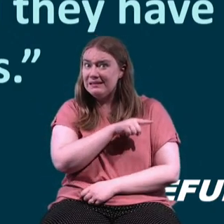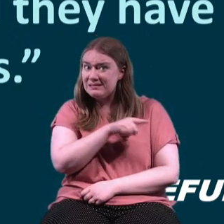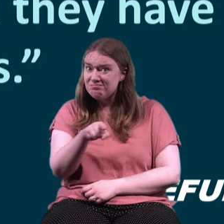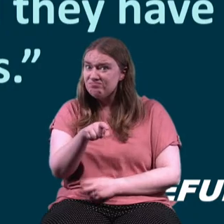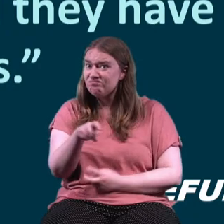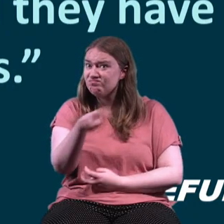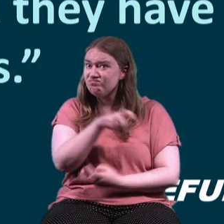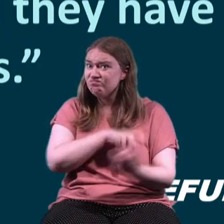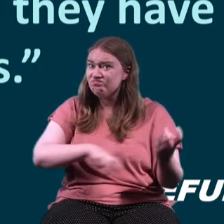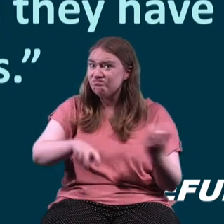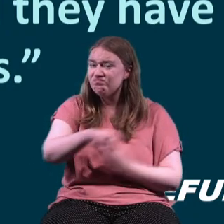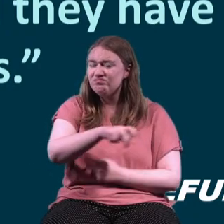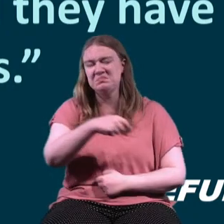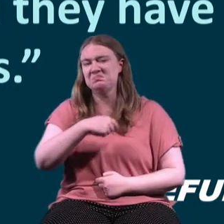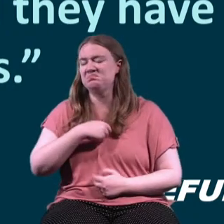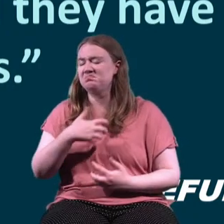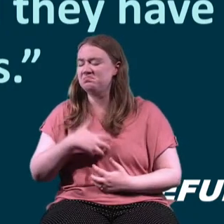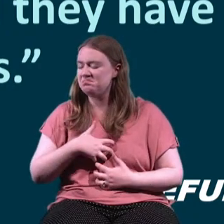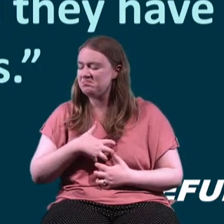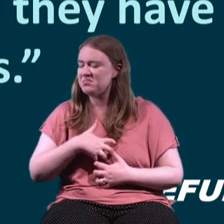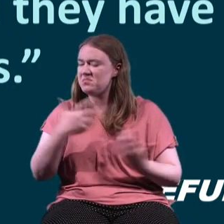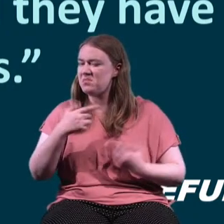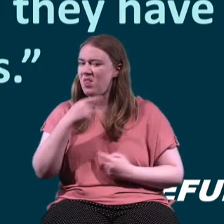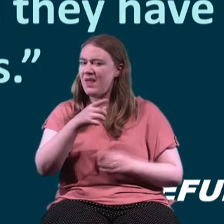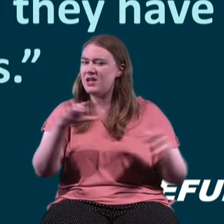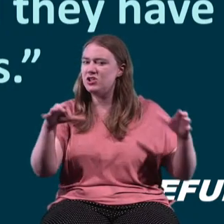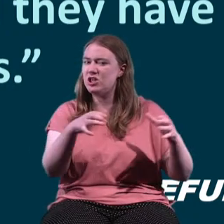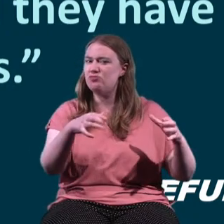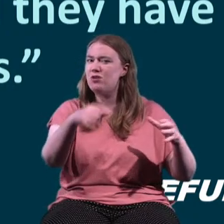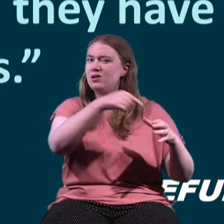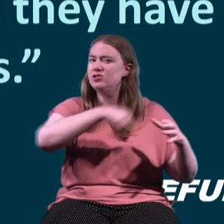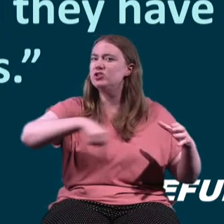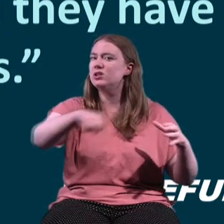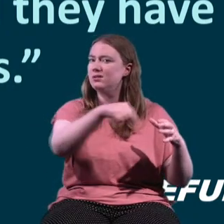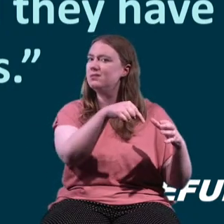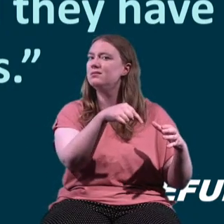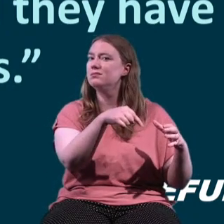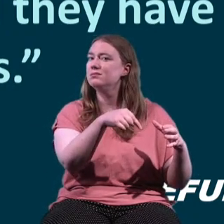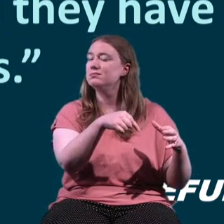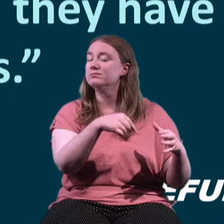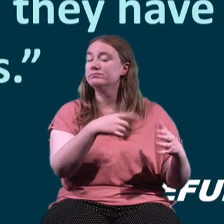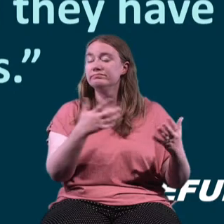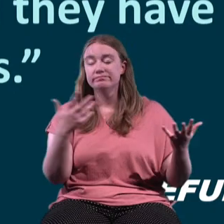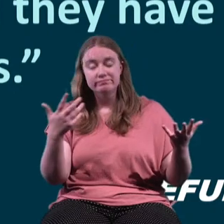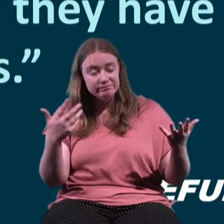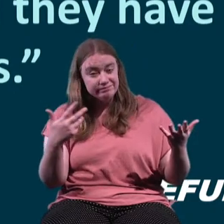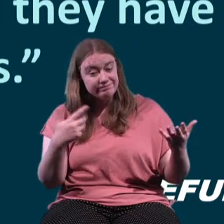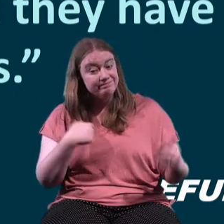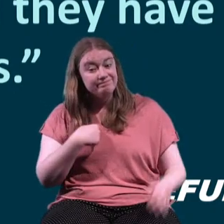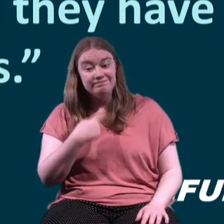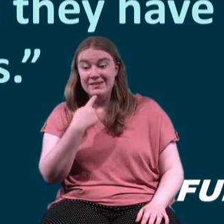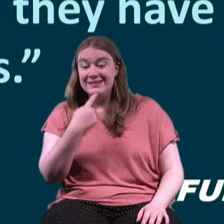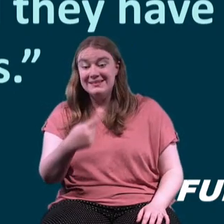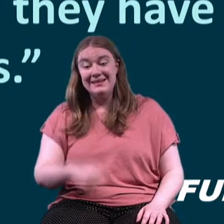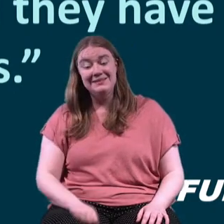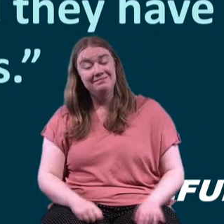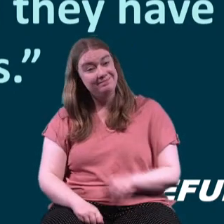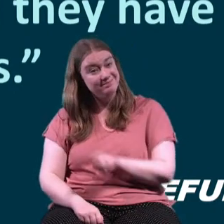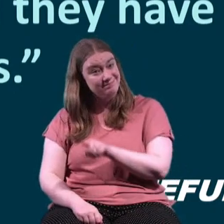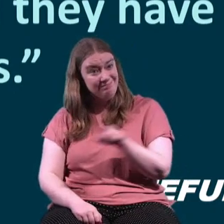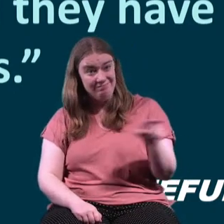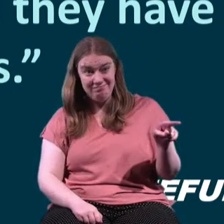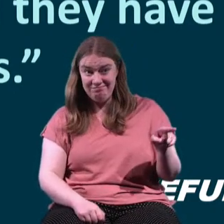I was angry with that generation. I said, They are a people